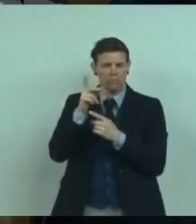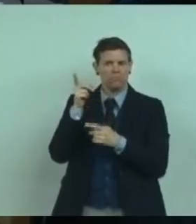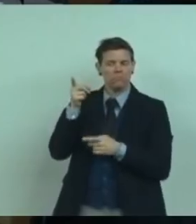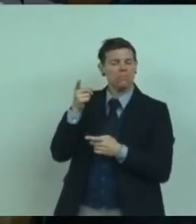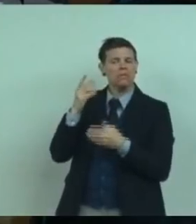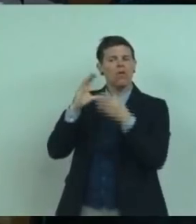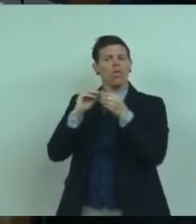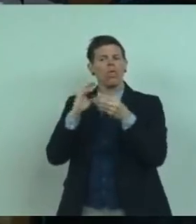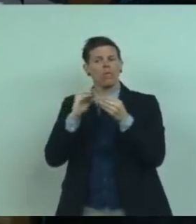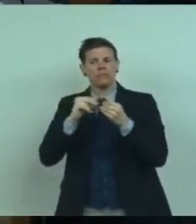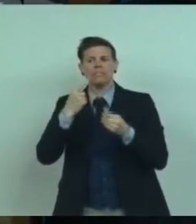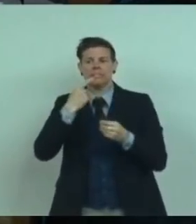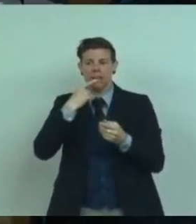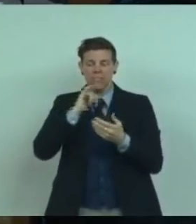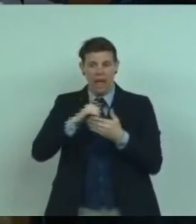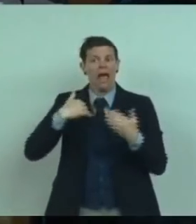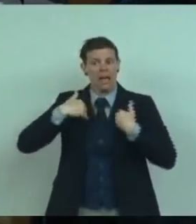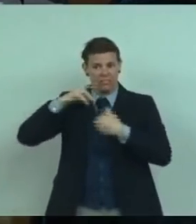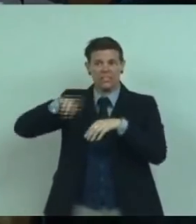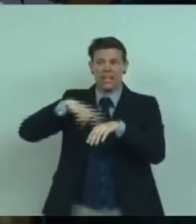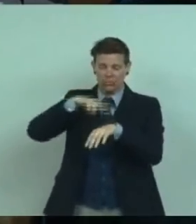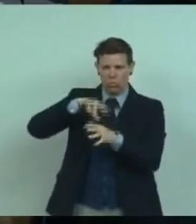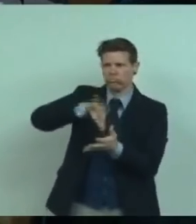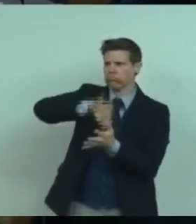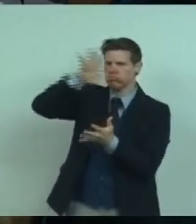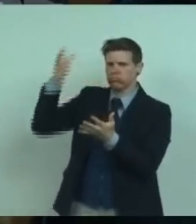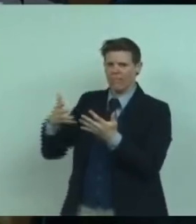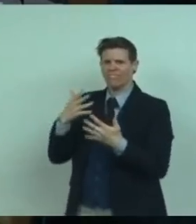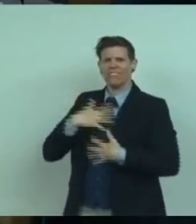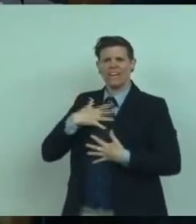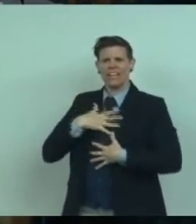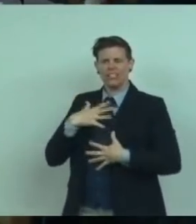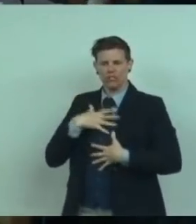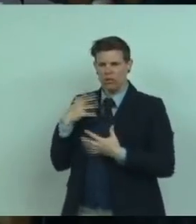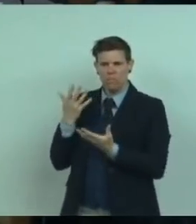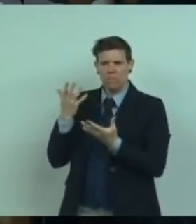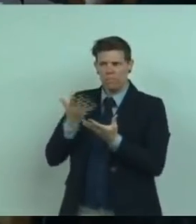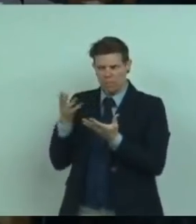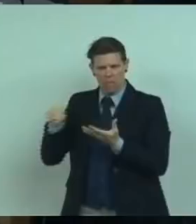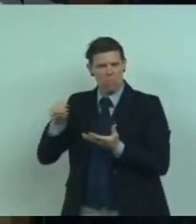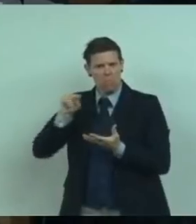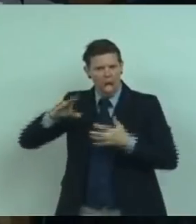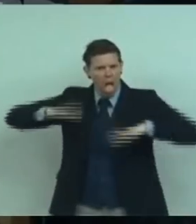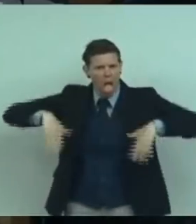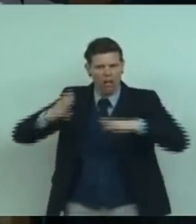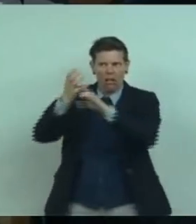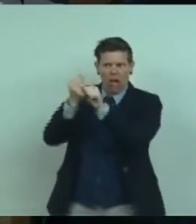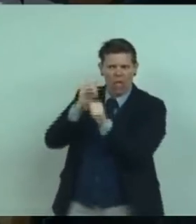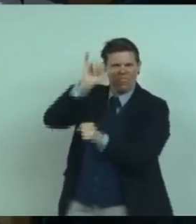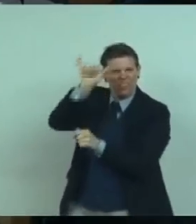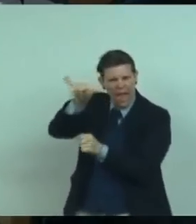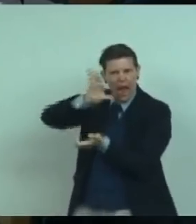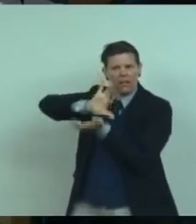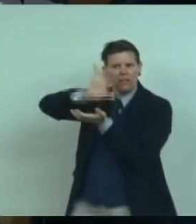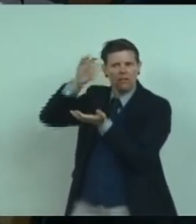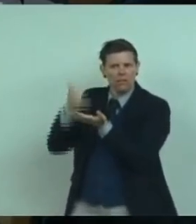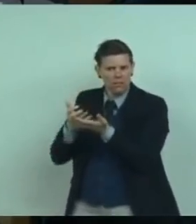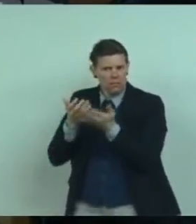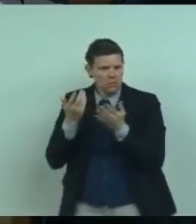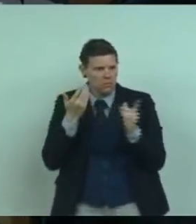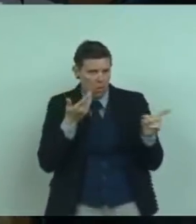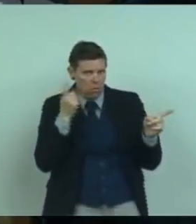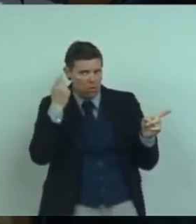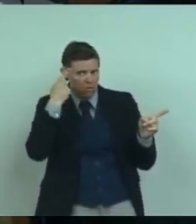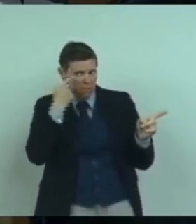ventilators. I just wondered, Governor, if you agree that that seems unlikely, and where else the state could get